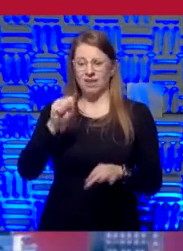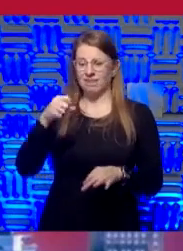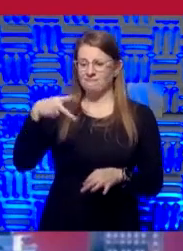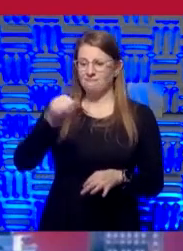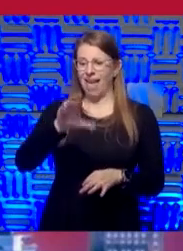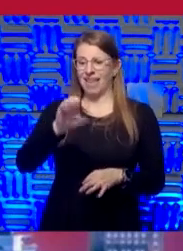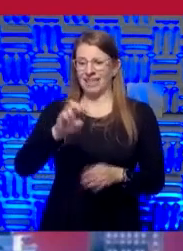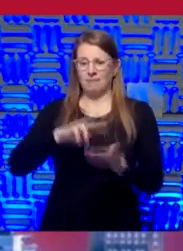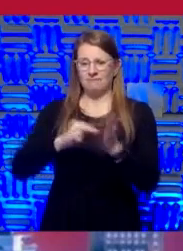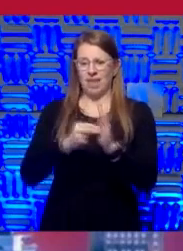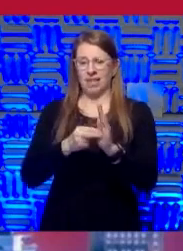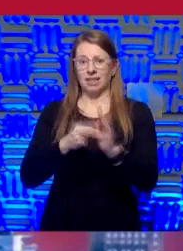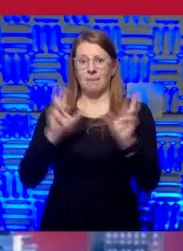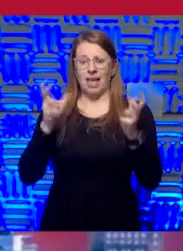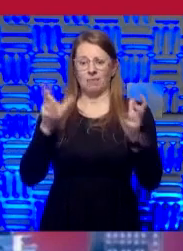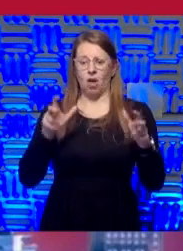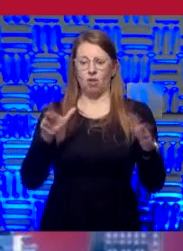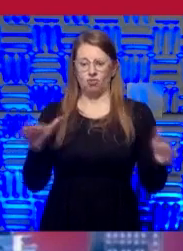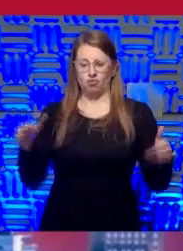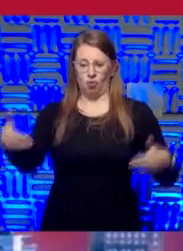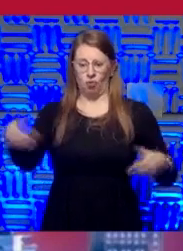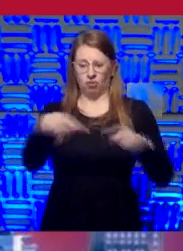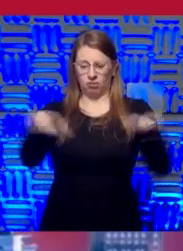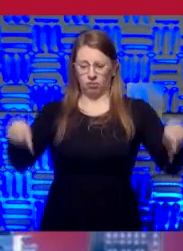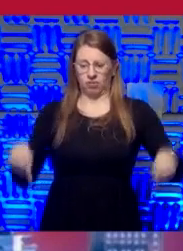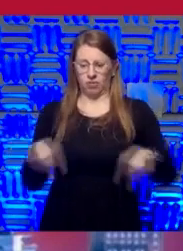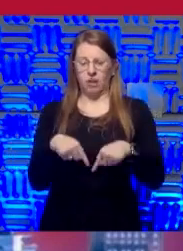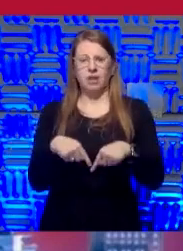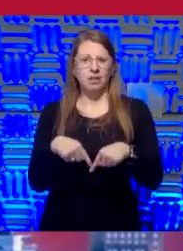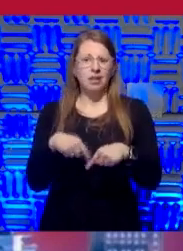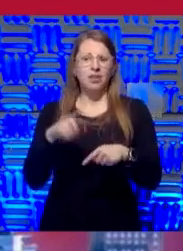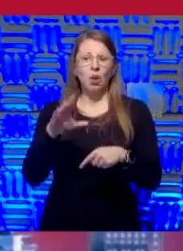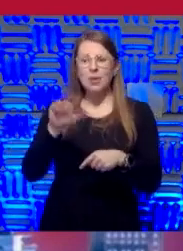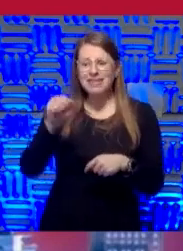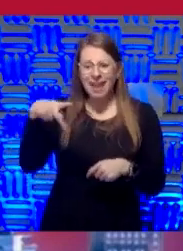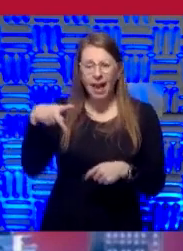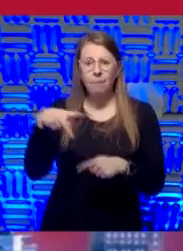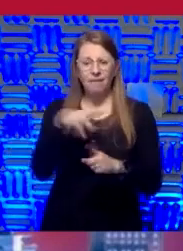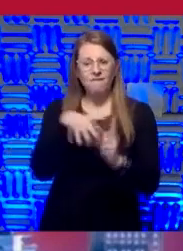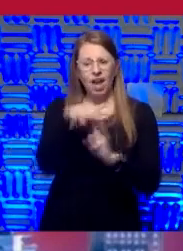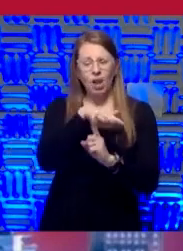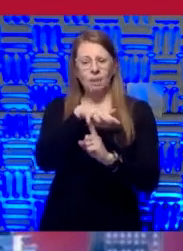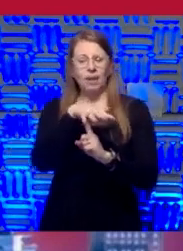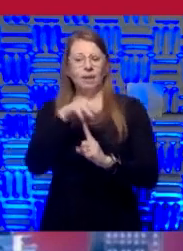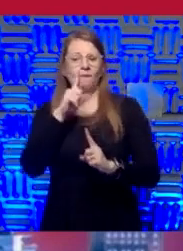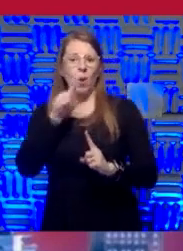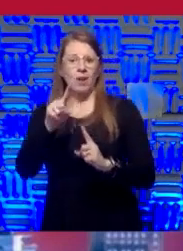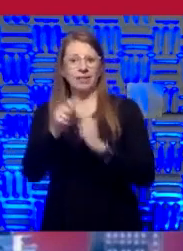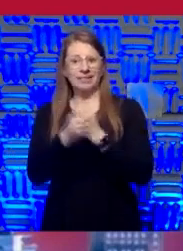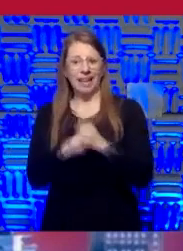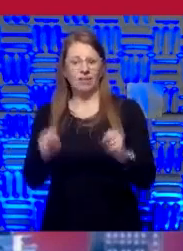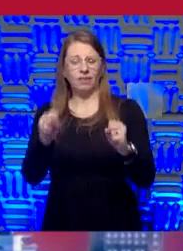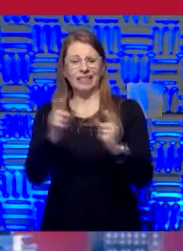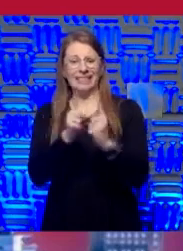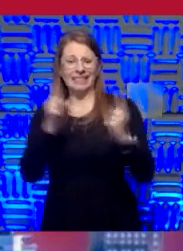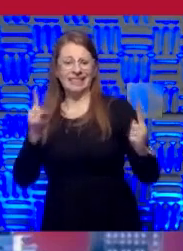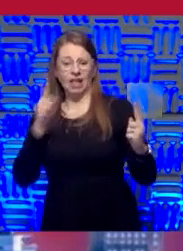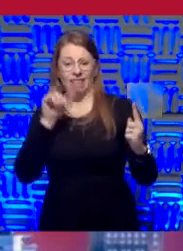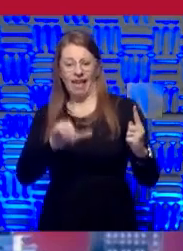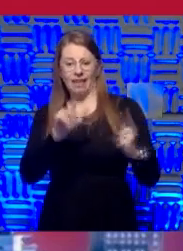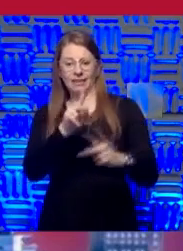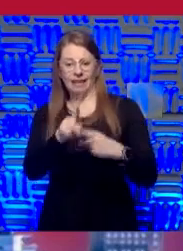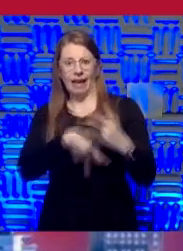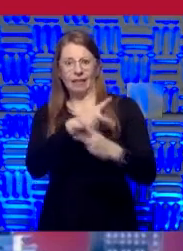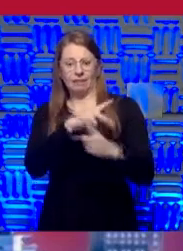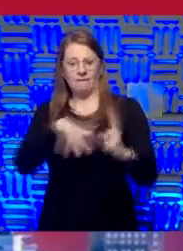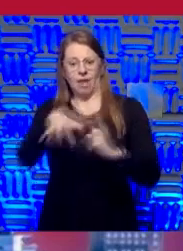bring kids together in a sports camp type environment and what it might mean to safely distance in those environments, and what should